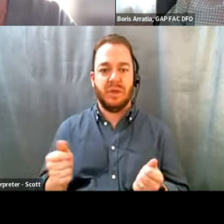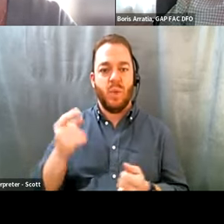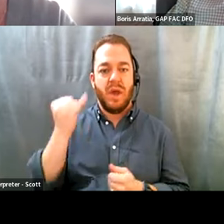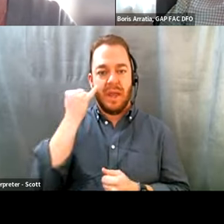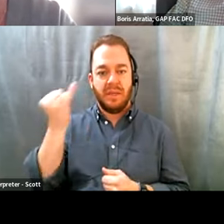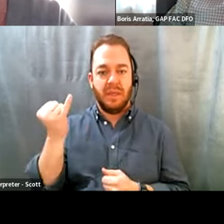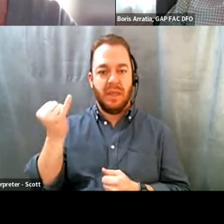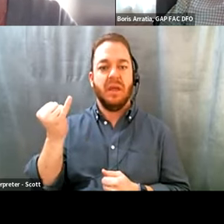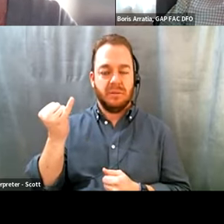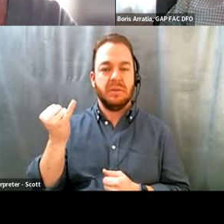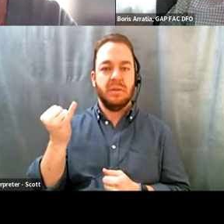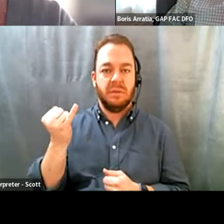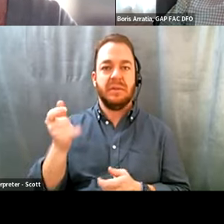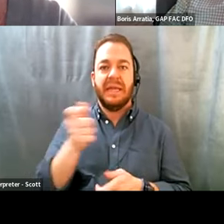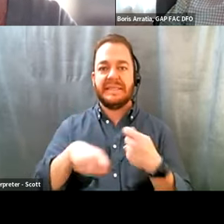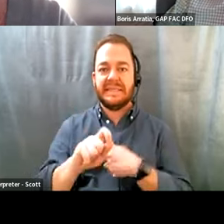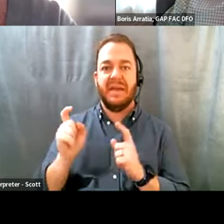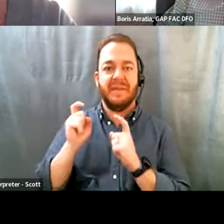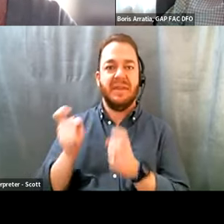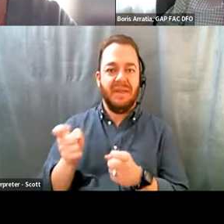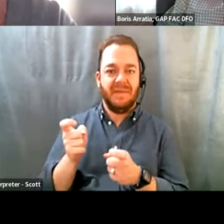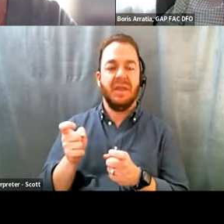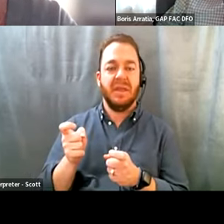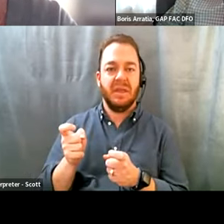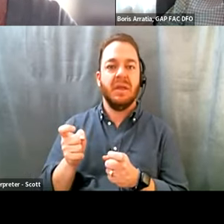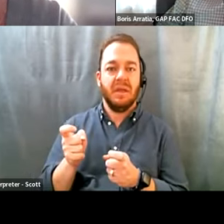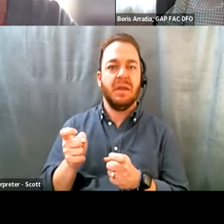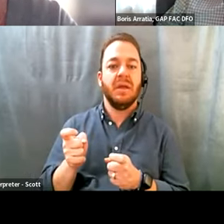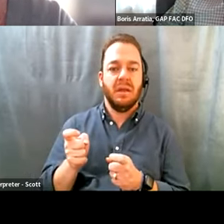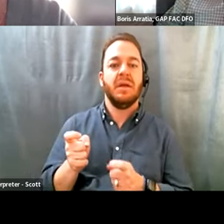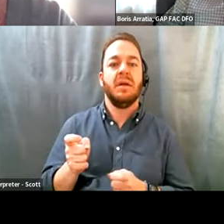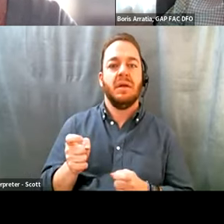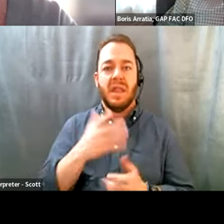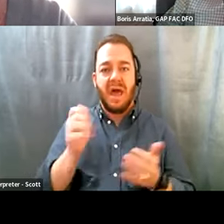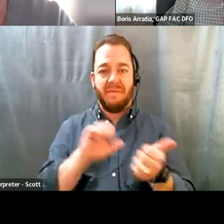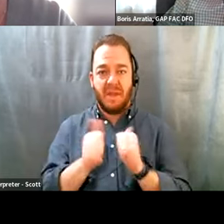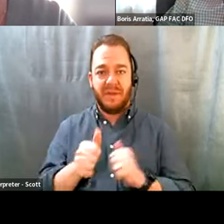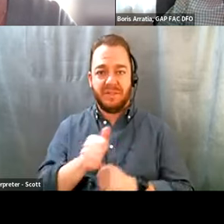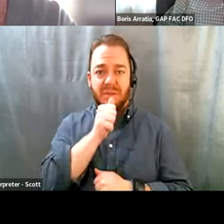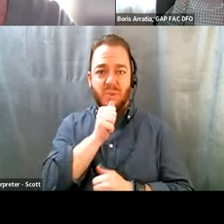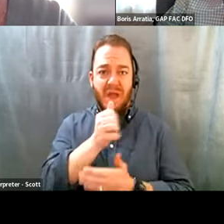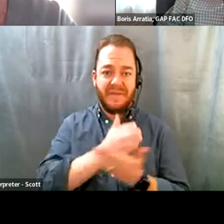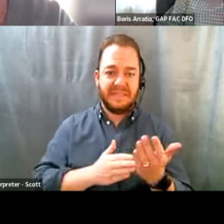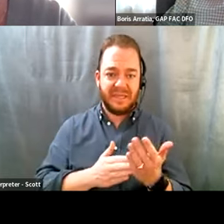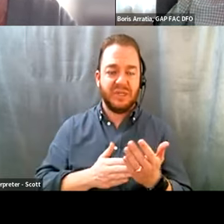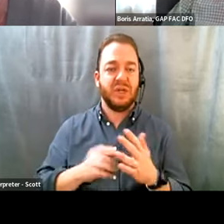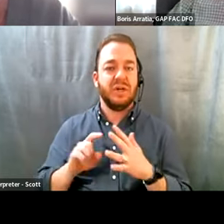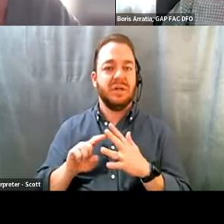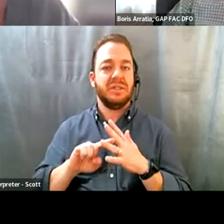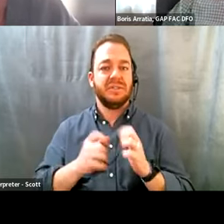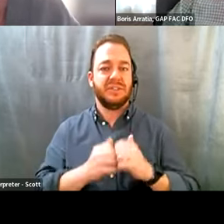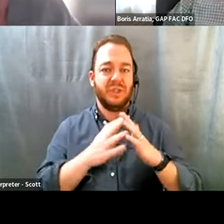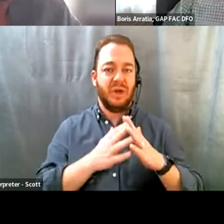where, you know, instead of giving them, you know, a lot of the competitions in the private sector, you know, the startup does something, they